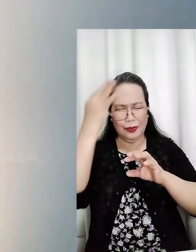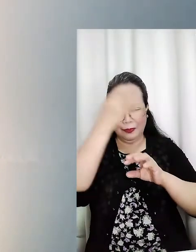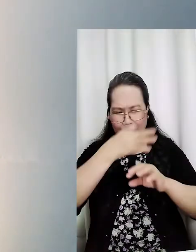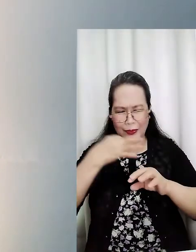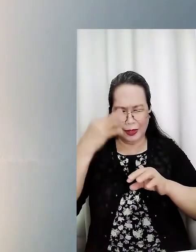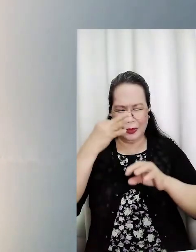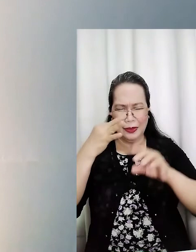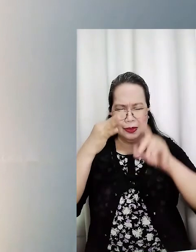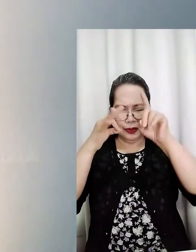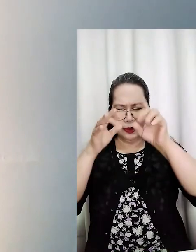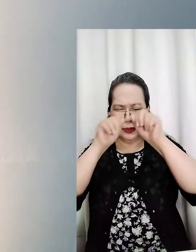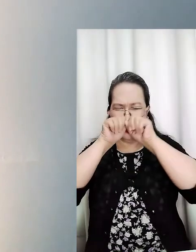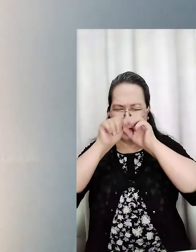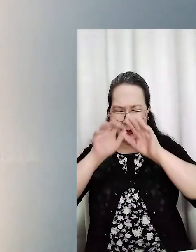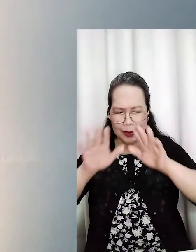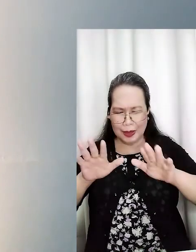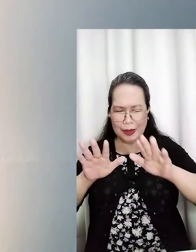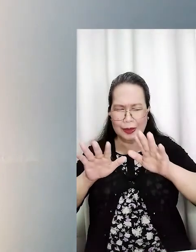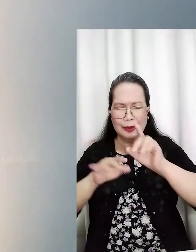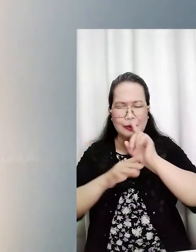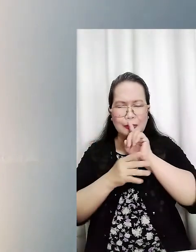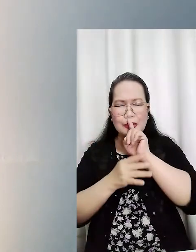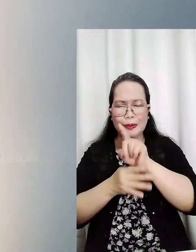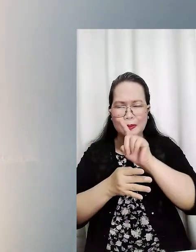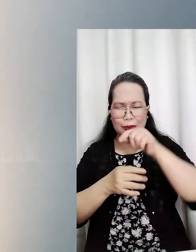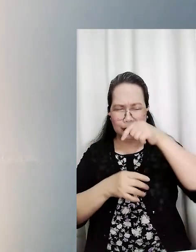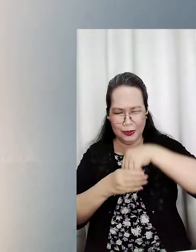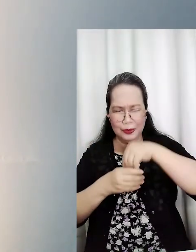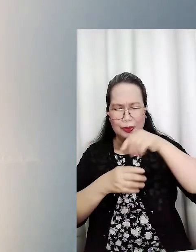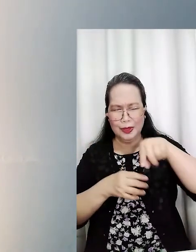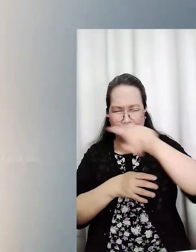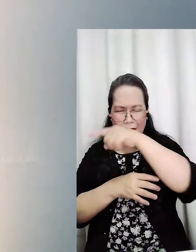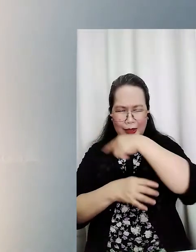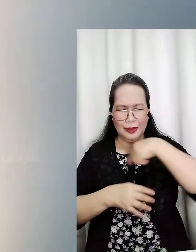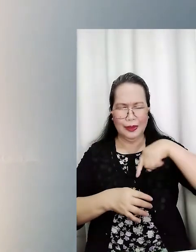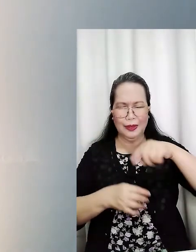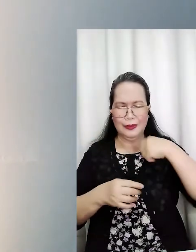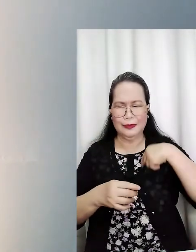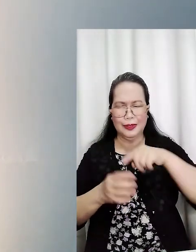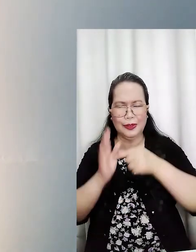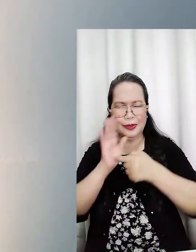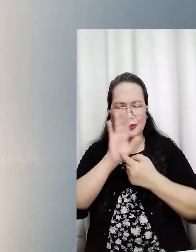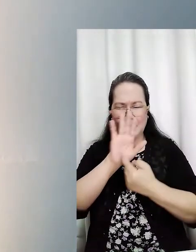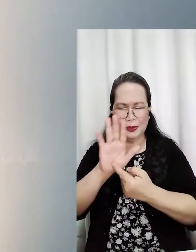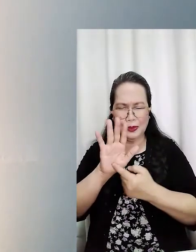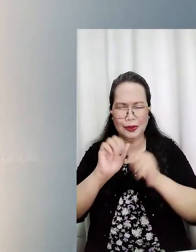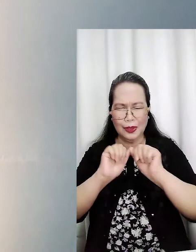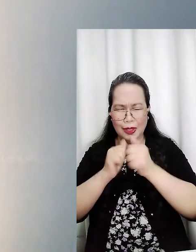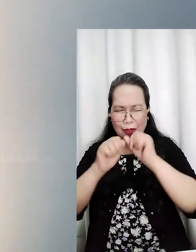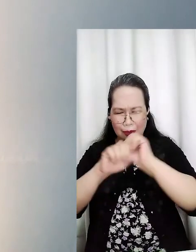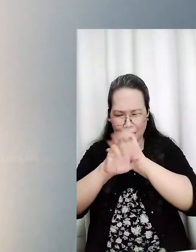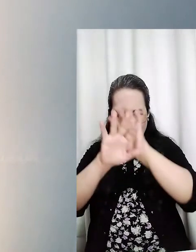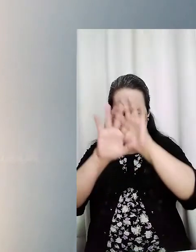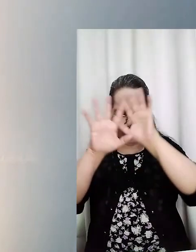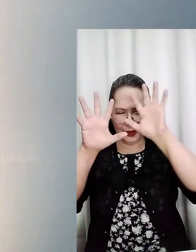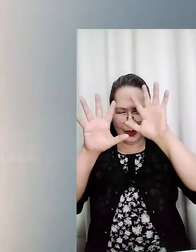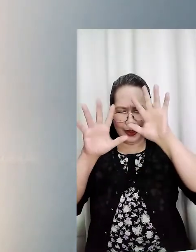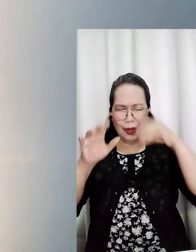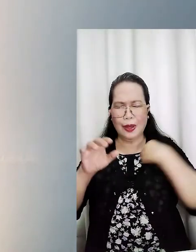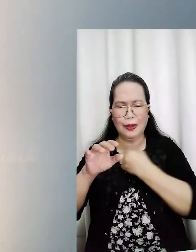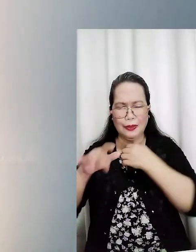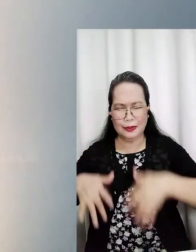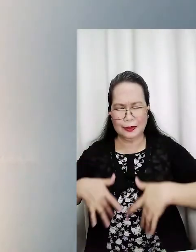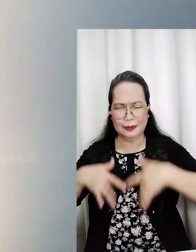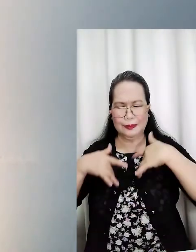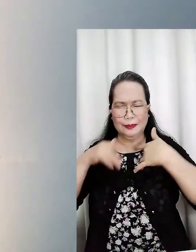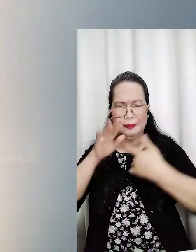and that your countenance, Lord, will become real sa amin. At makita po namin kung paano liliwanag ang ayong pong